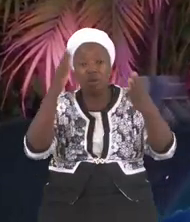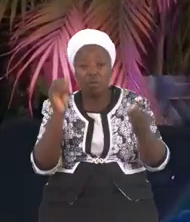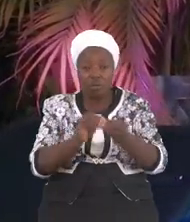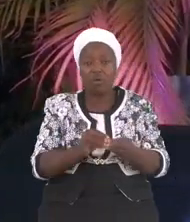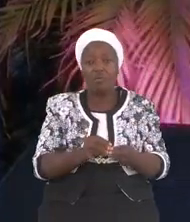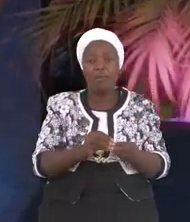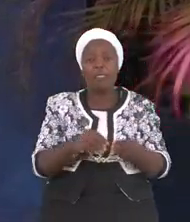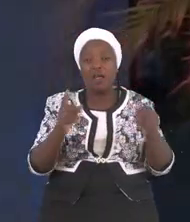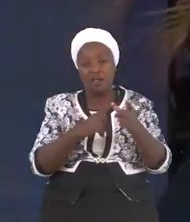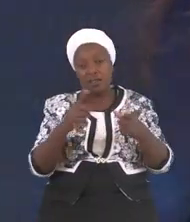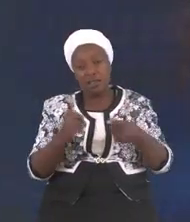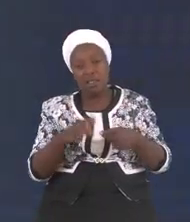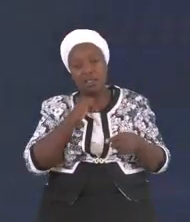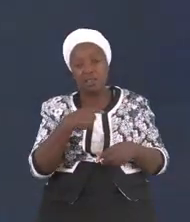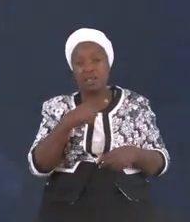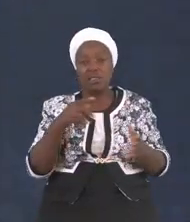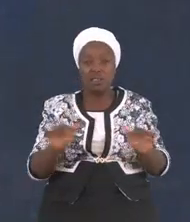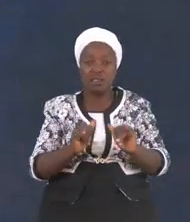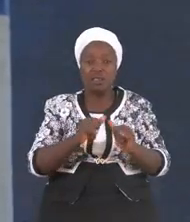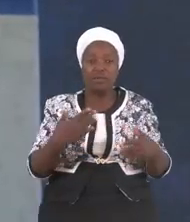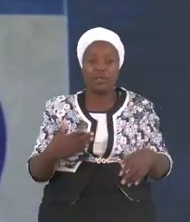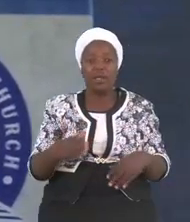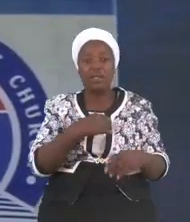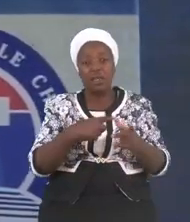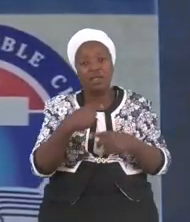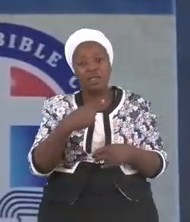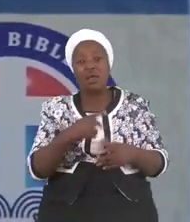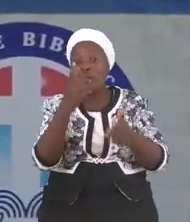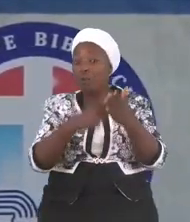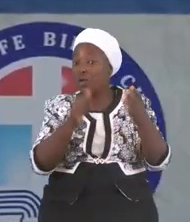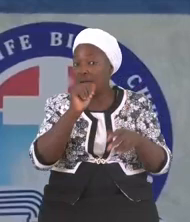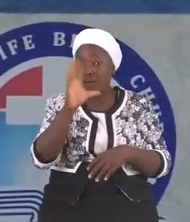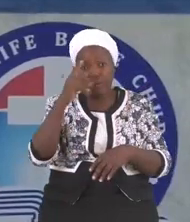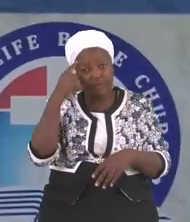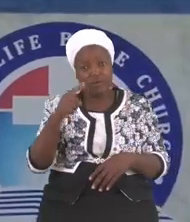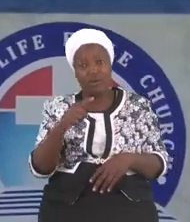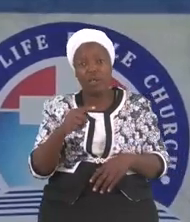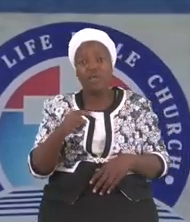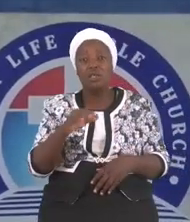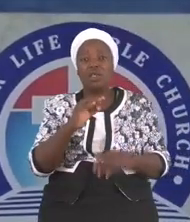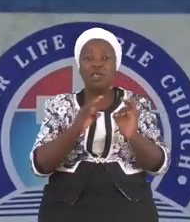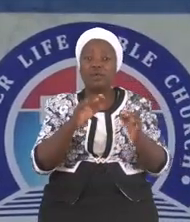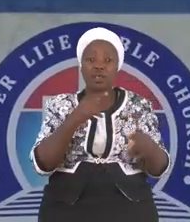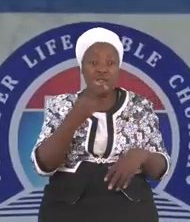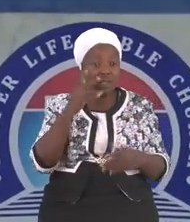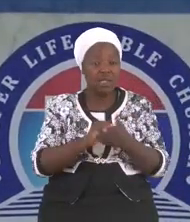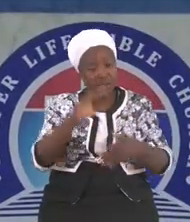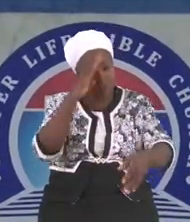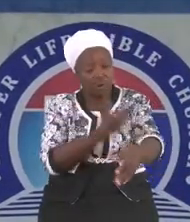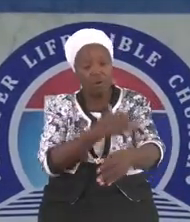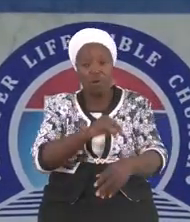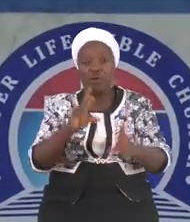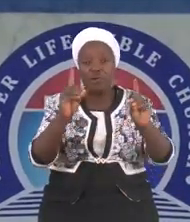And he's repeating the same thing. He said, what I'm looking for is mercy. Thou son of David,